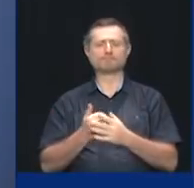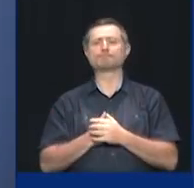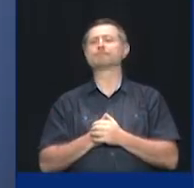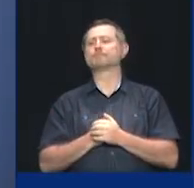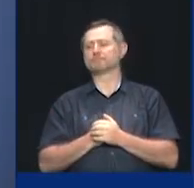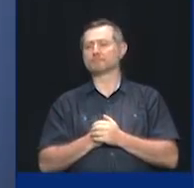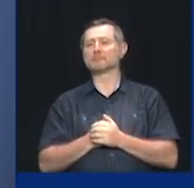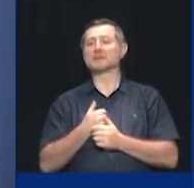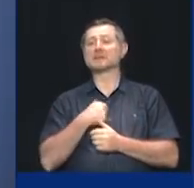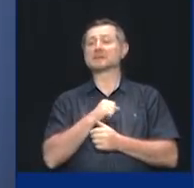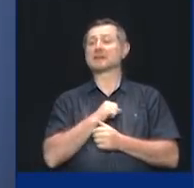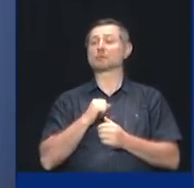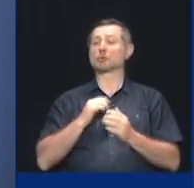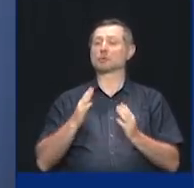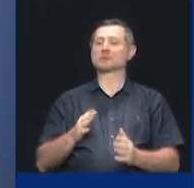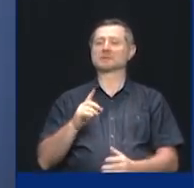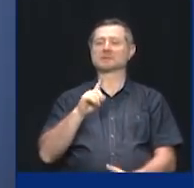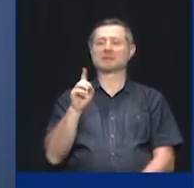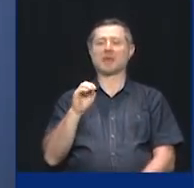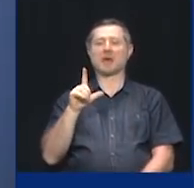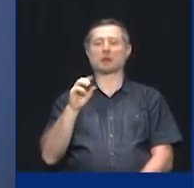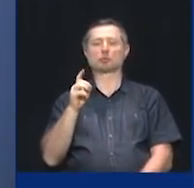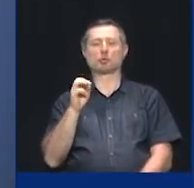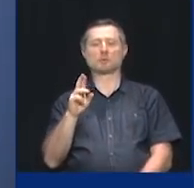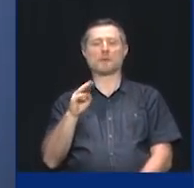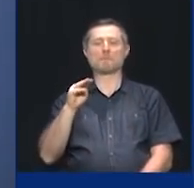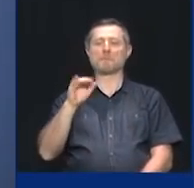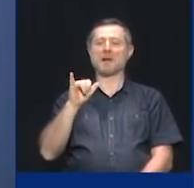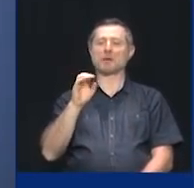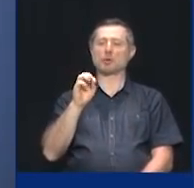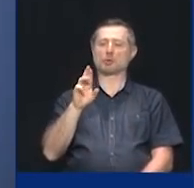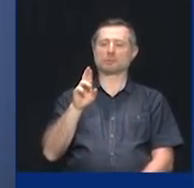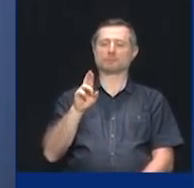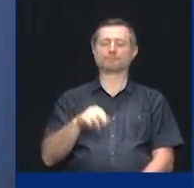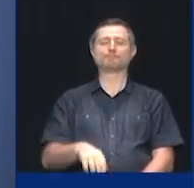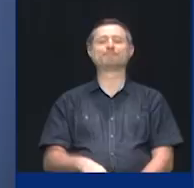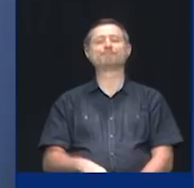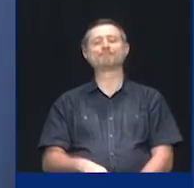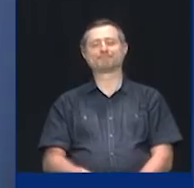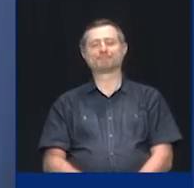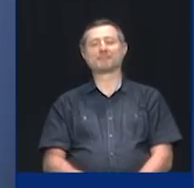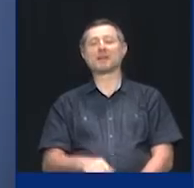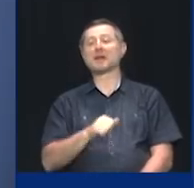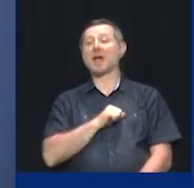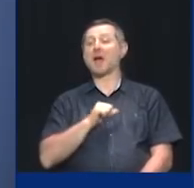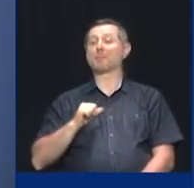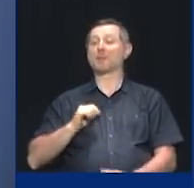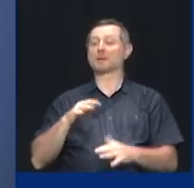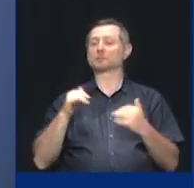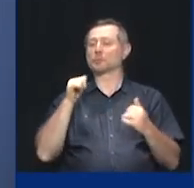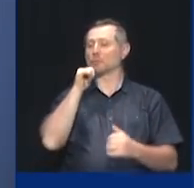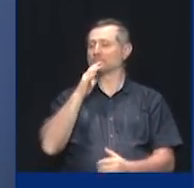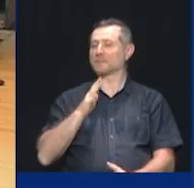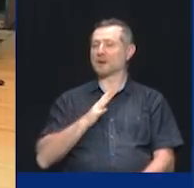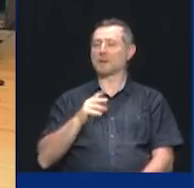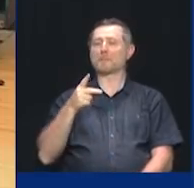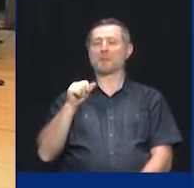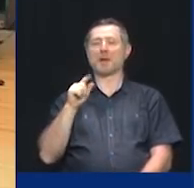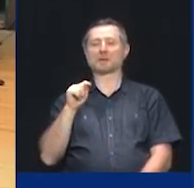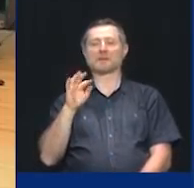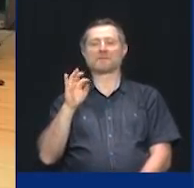Senator Zellner Myrie, Assemblyman Member Pat Fahey, Assembly Member Nick